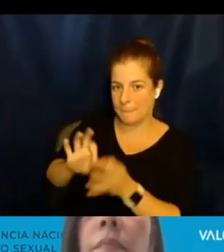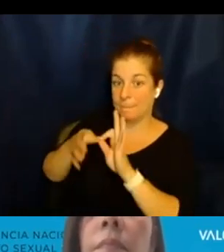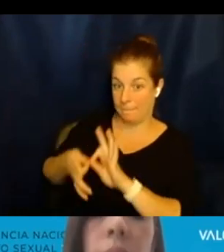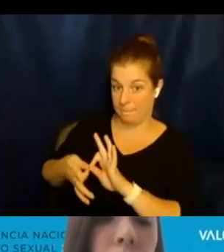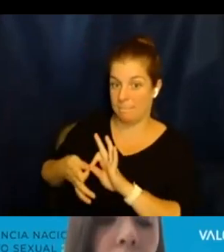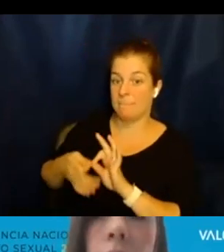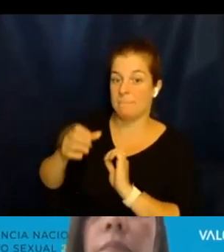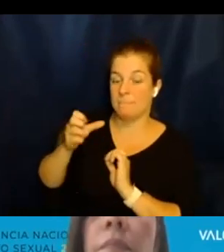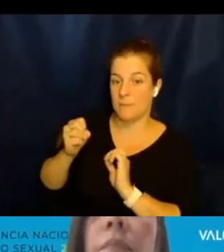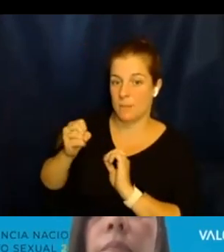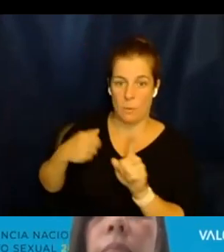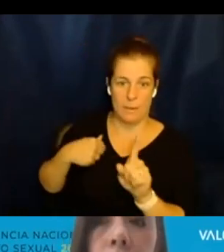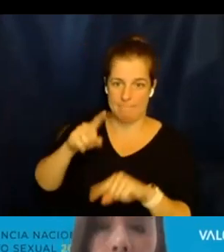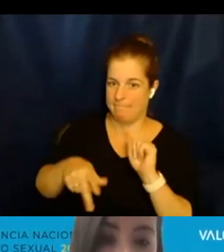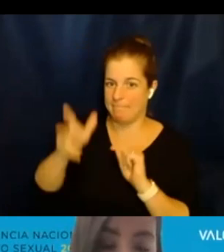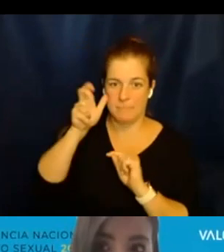the the the the